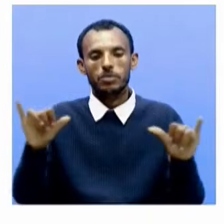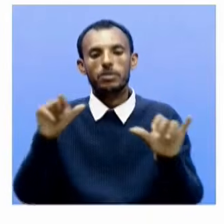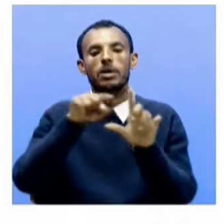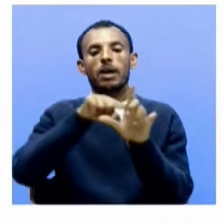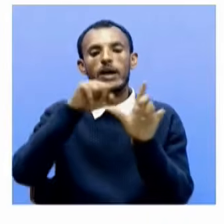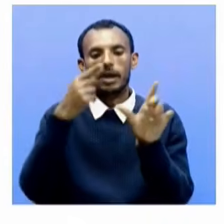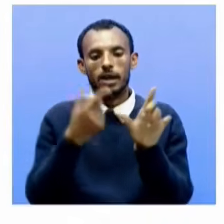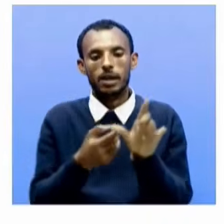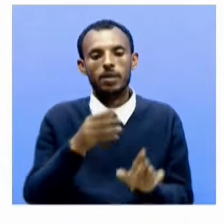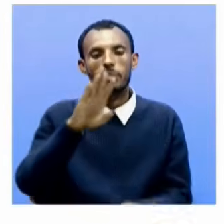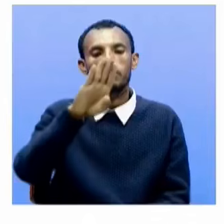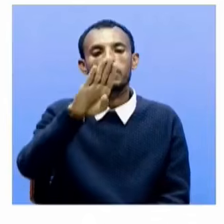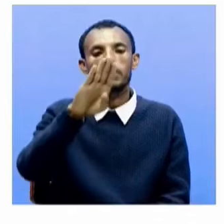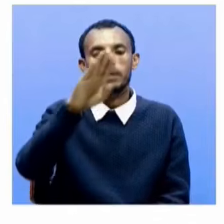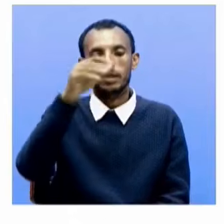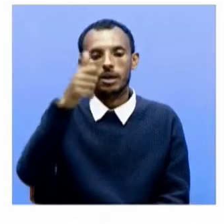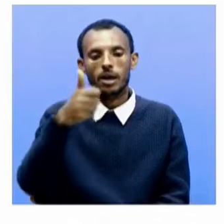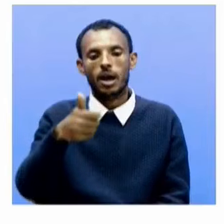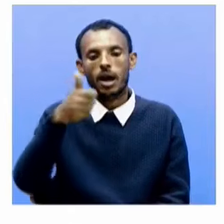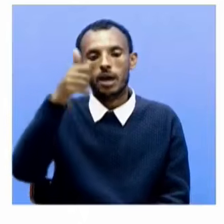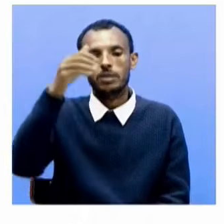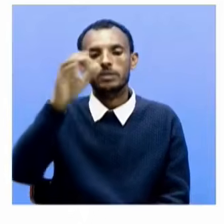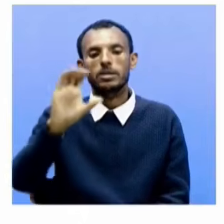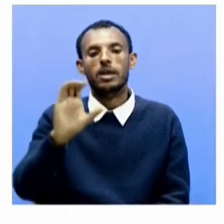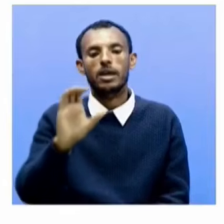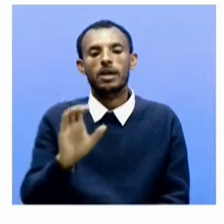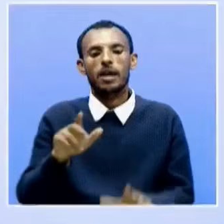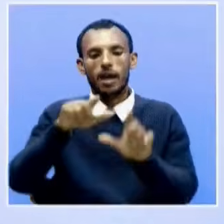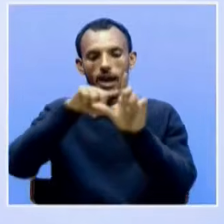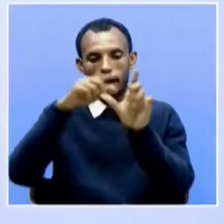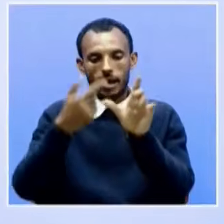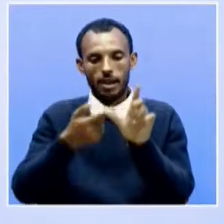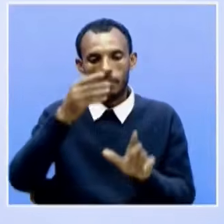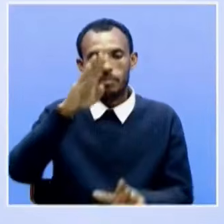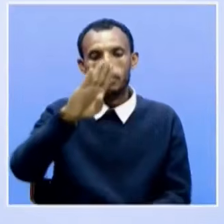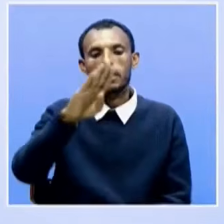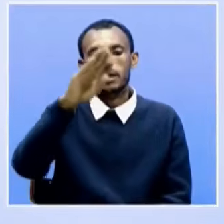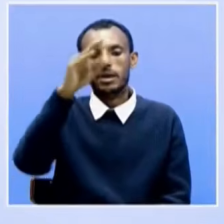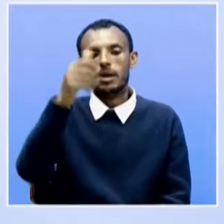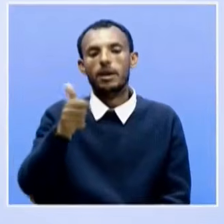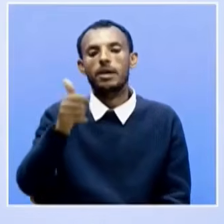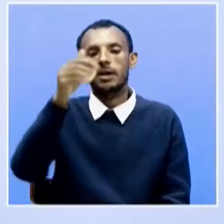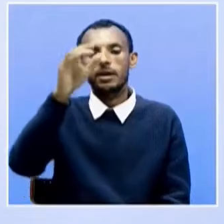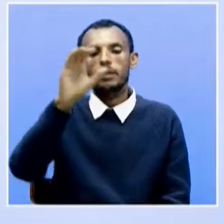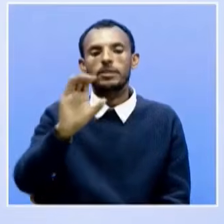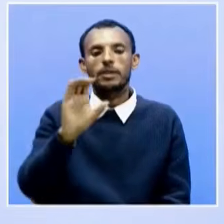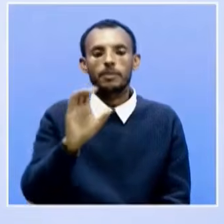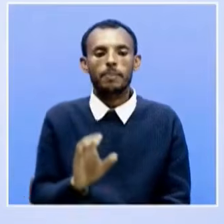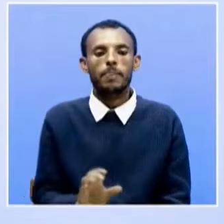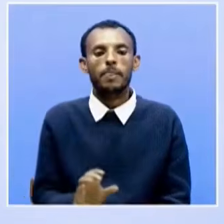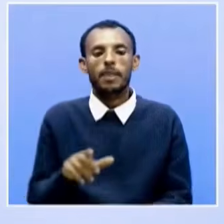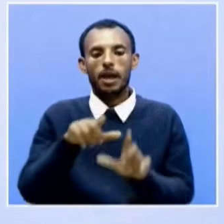angle BAC. Okay, angle BAC